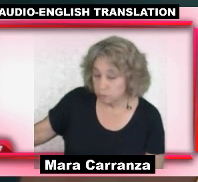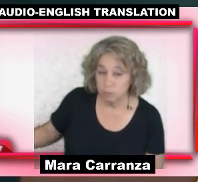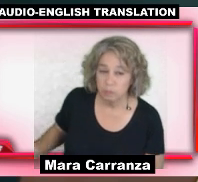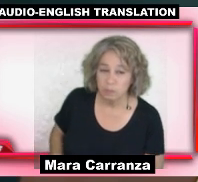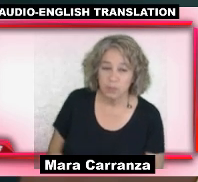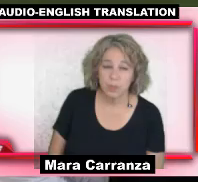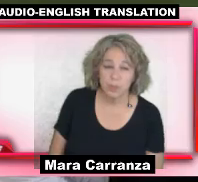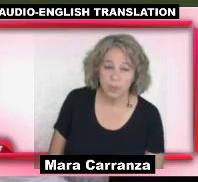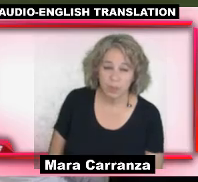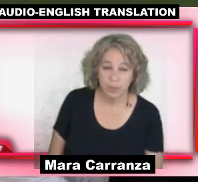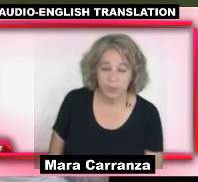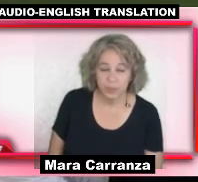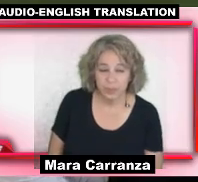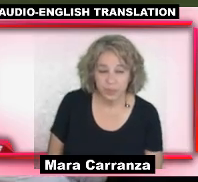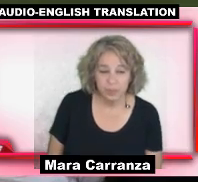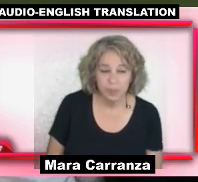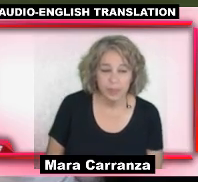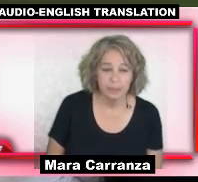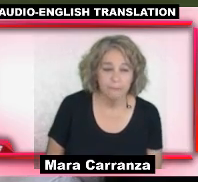este.